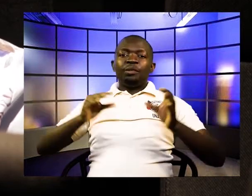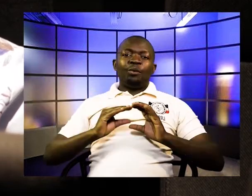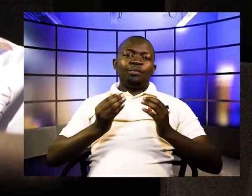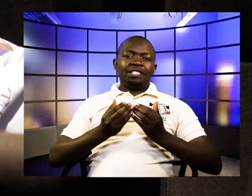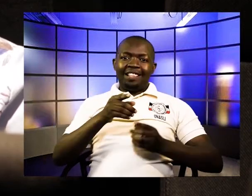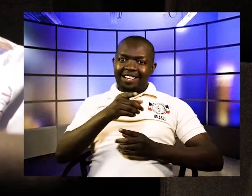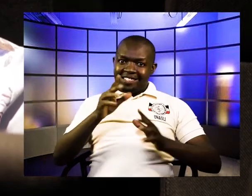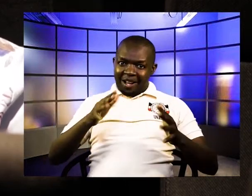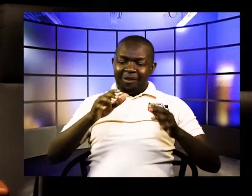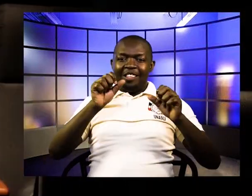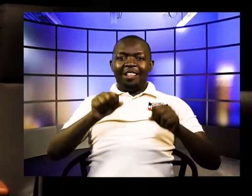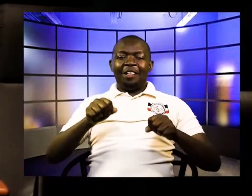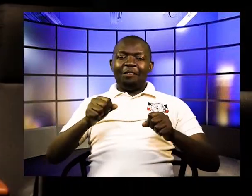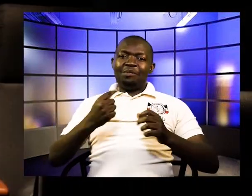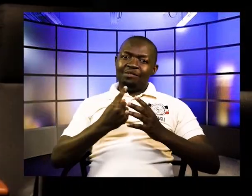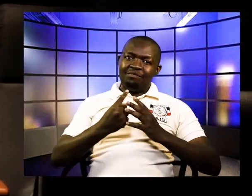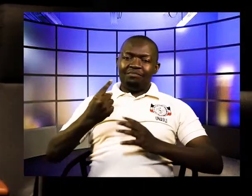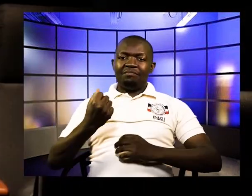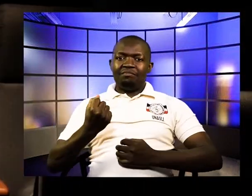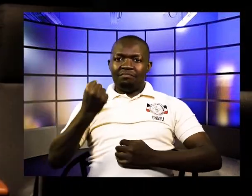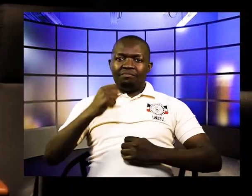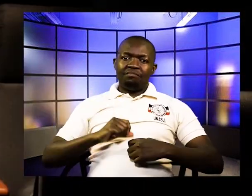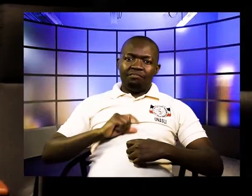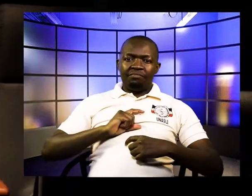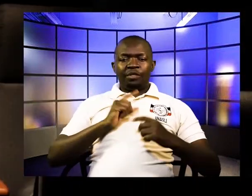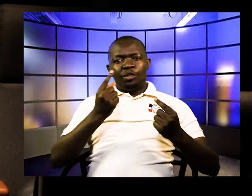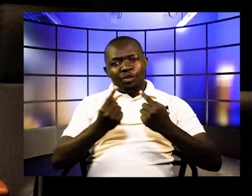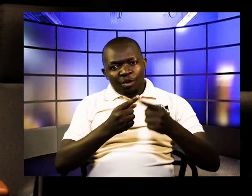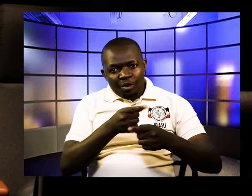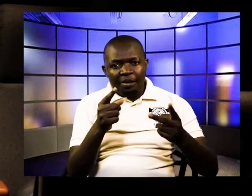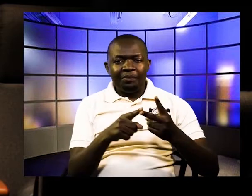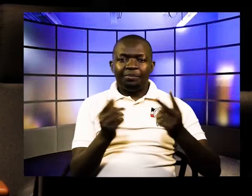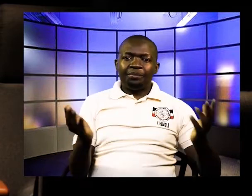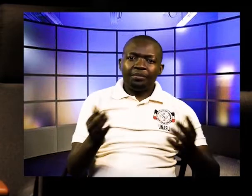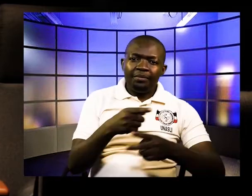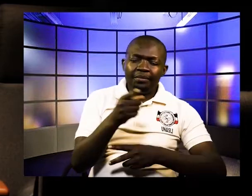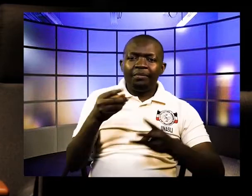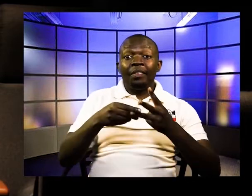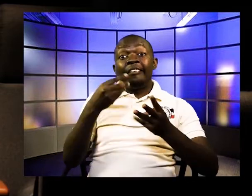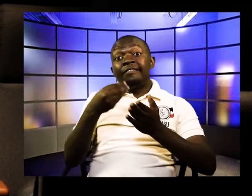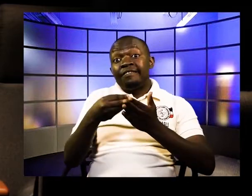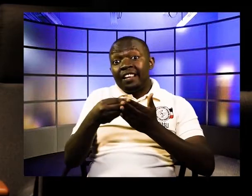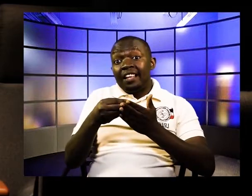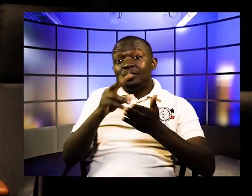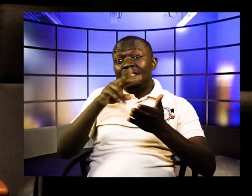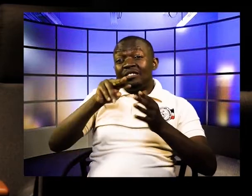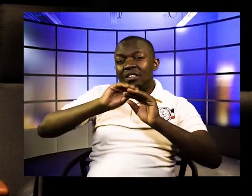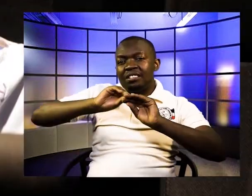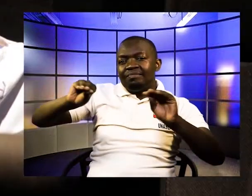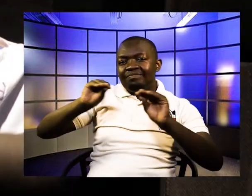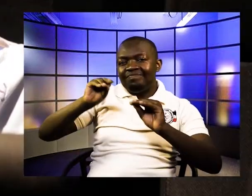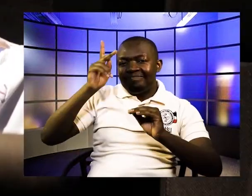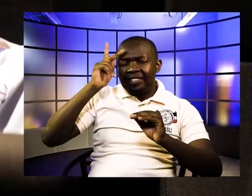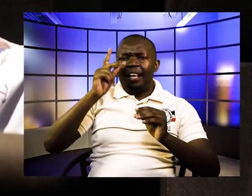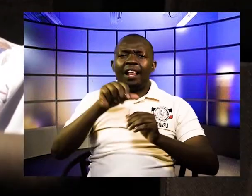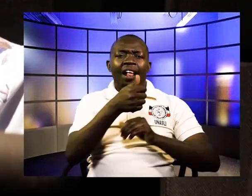been able to come out. Talk to them, encourage them, offered financial literacy training, business skills, and